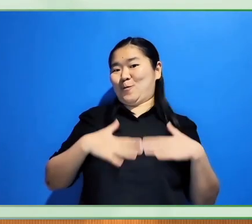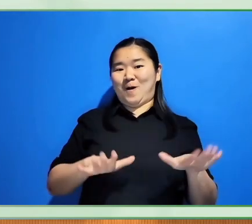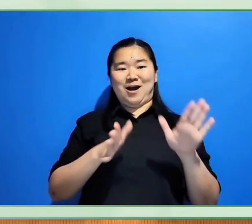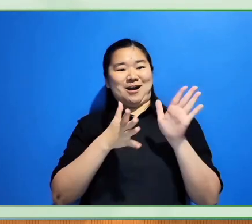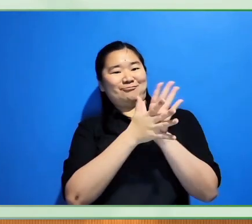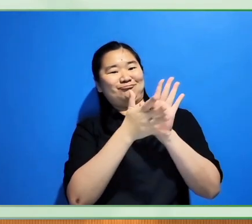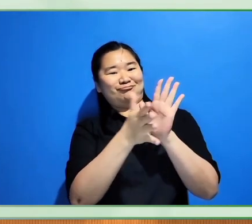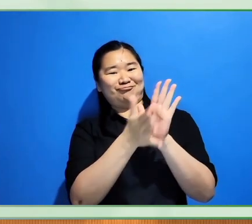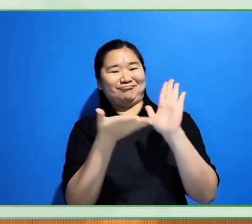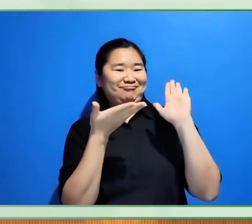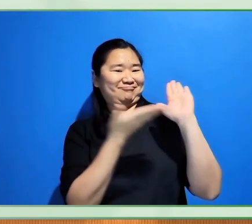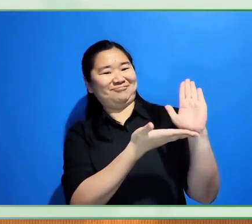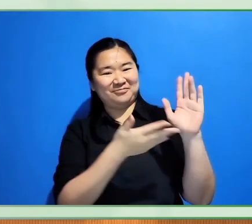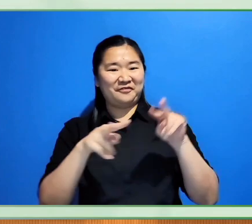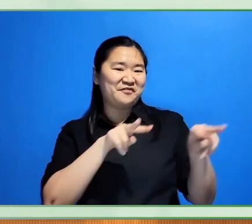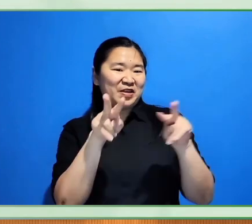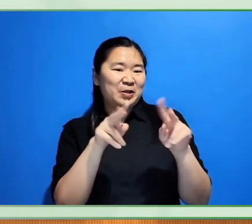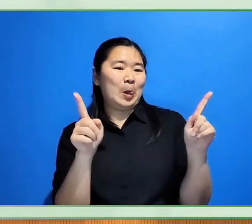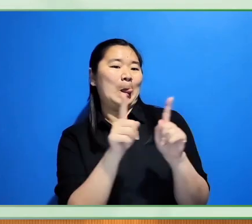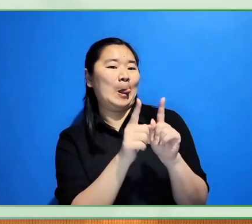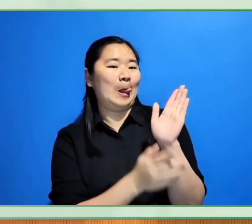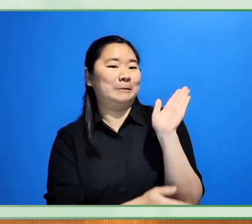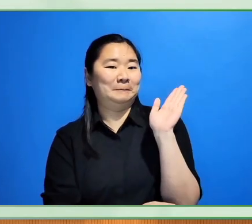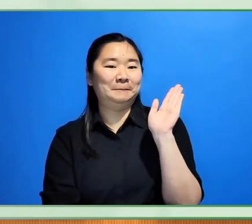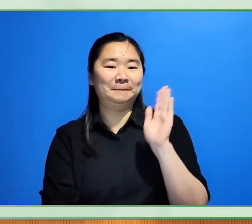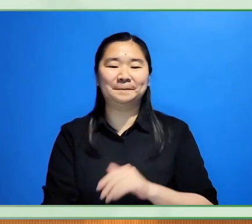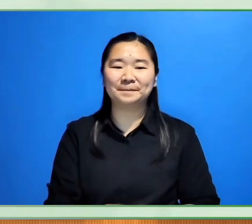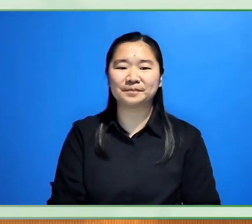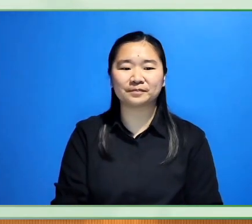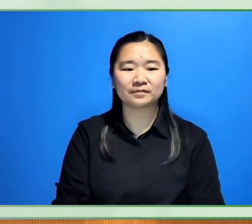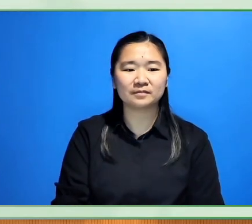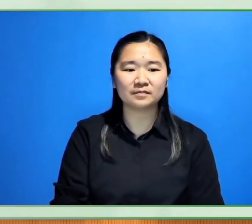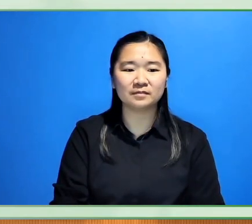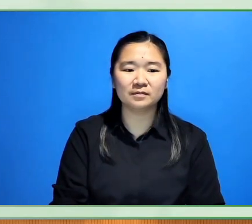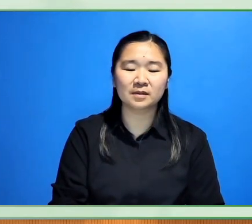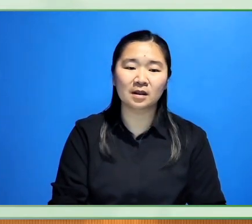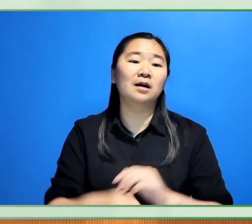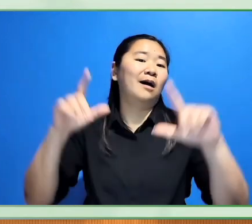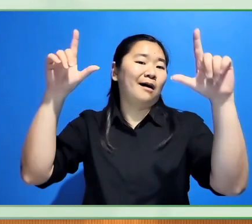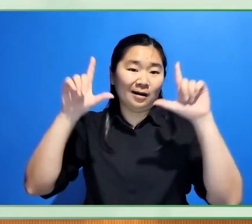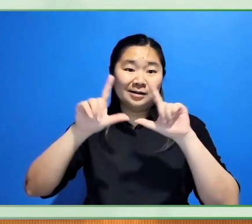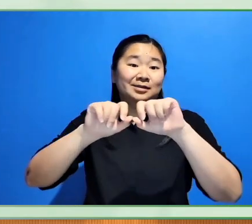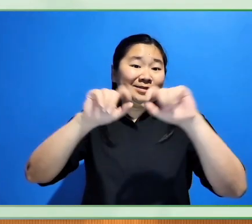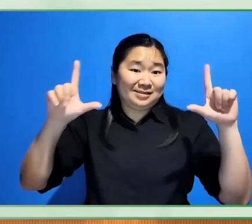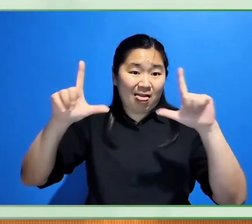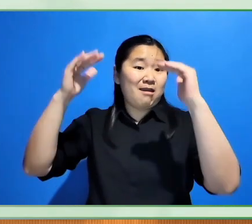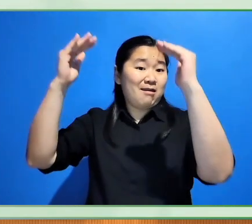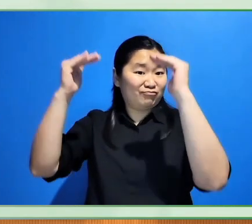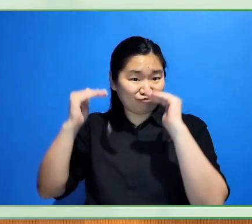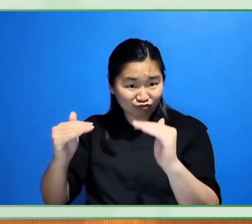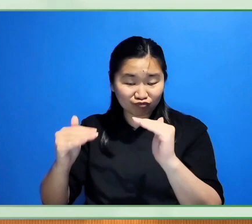So before the video, okay. So our company is specialized in designing, developing, and manufacturing and